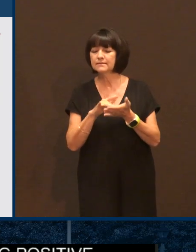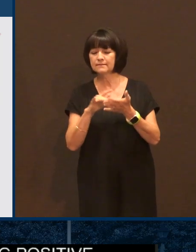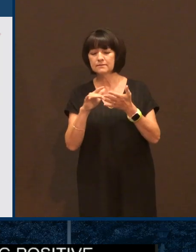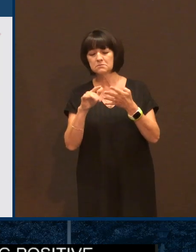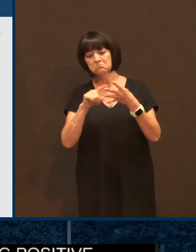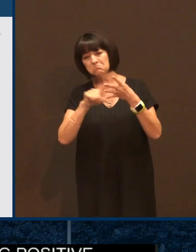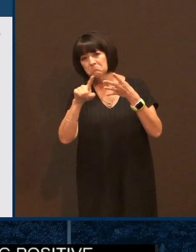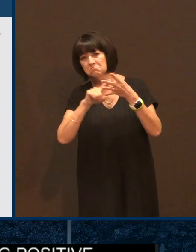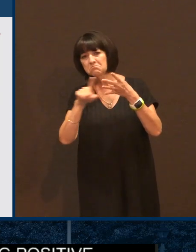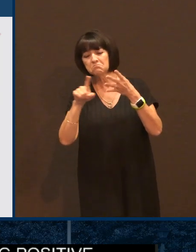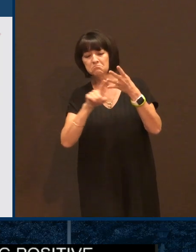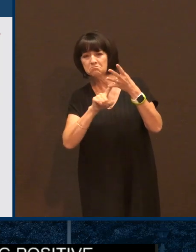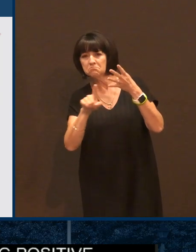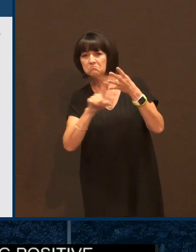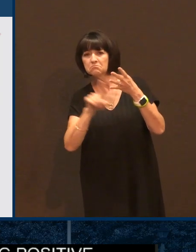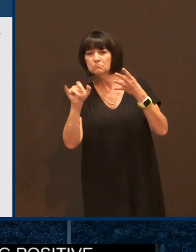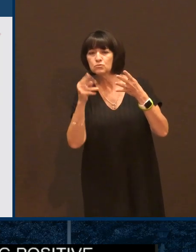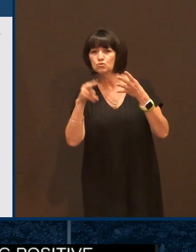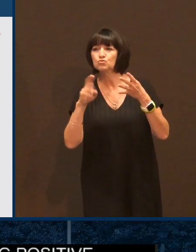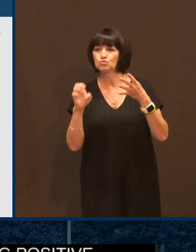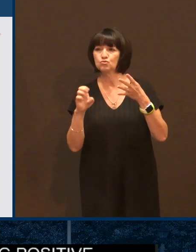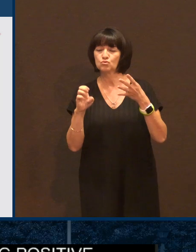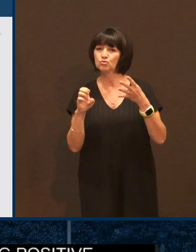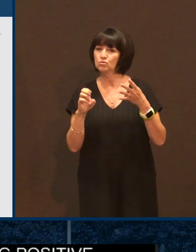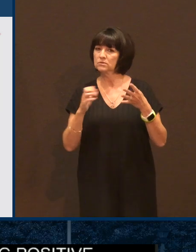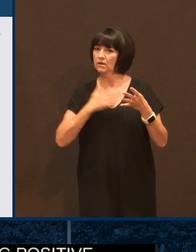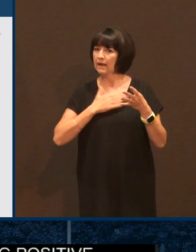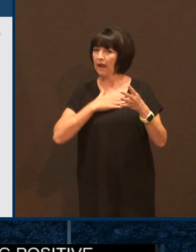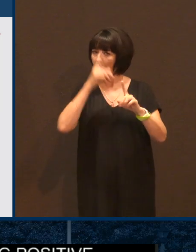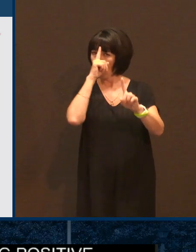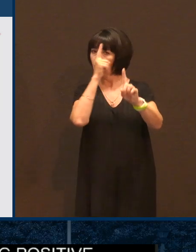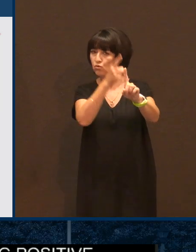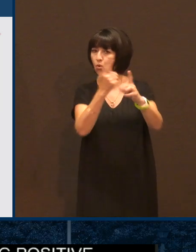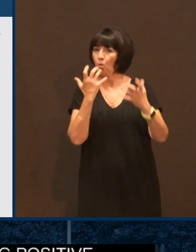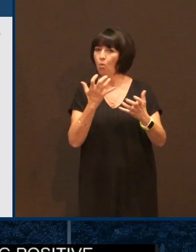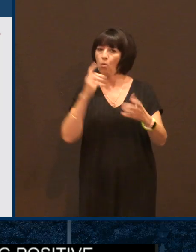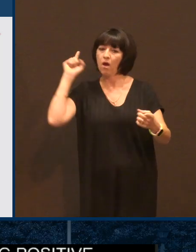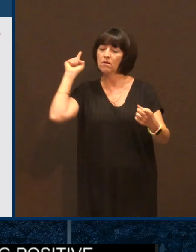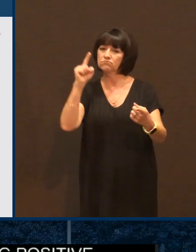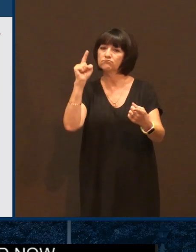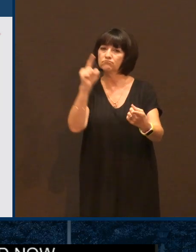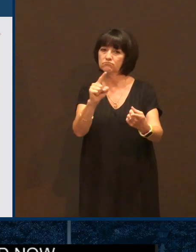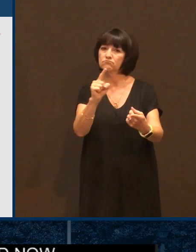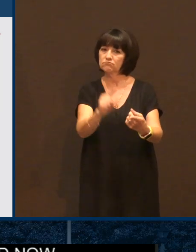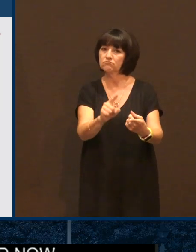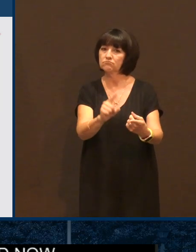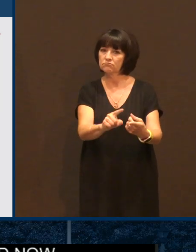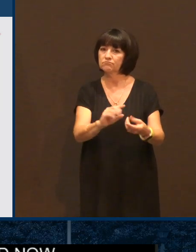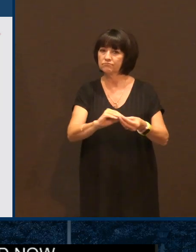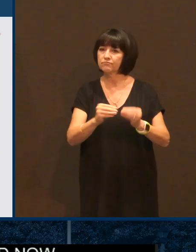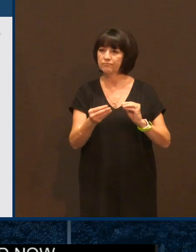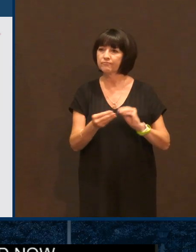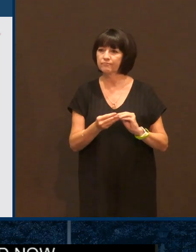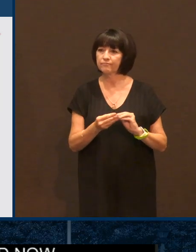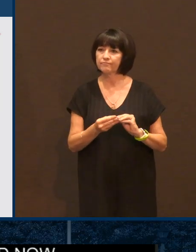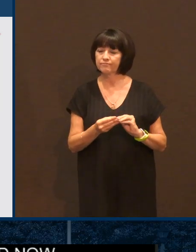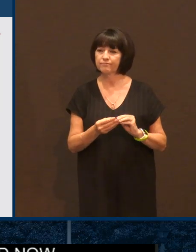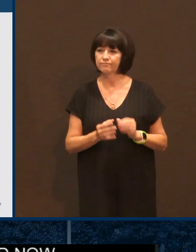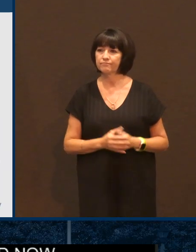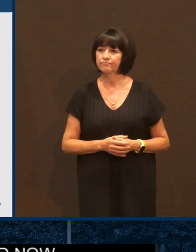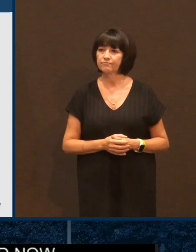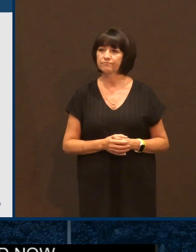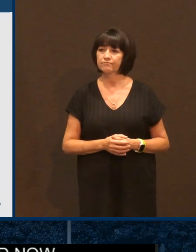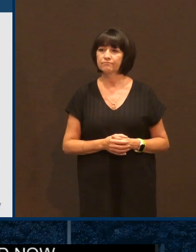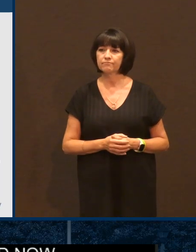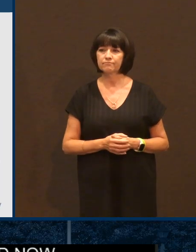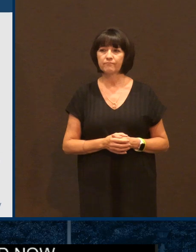hopefully going down again, and that's the objective. Same thing with new positive cases and then the classic curves at the two on